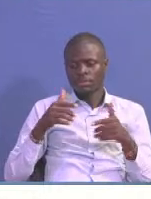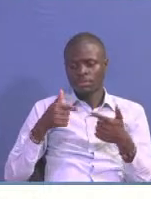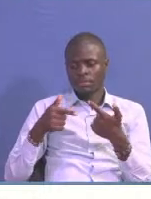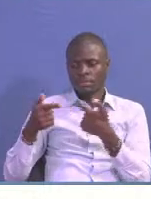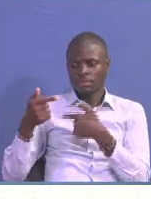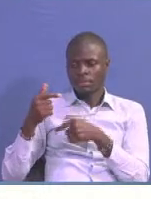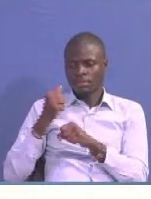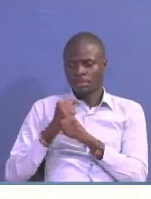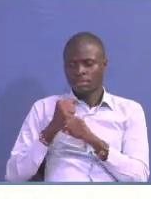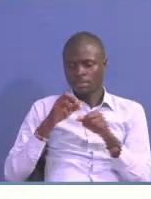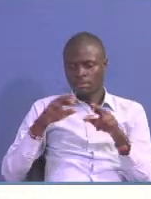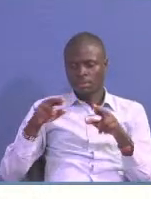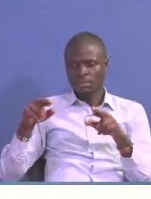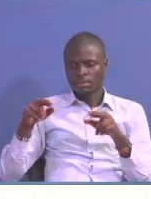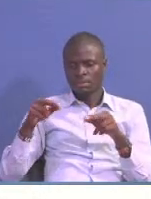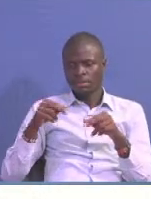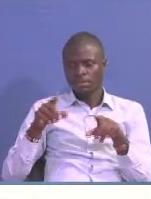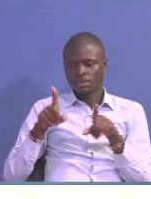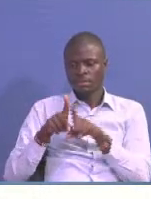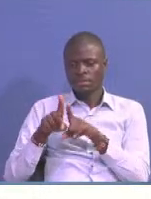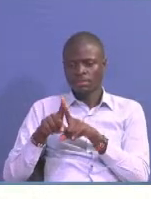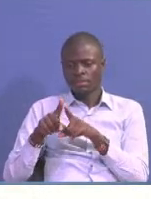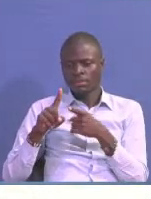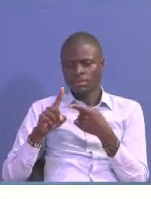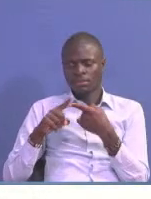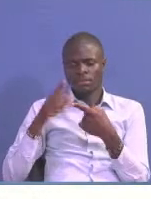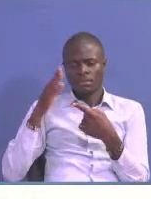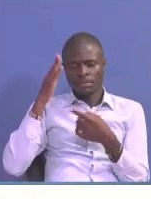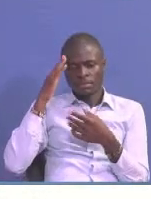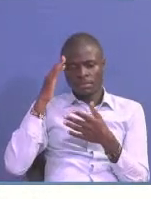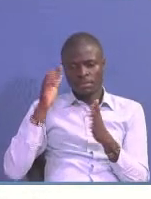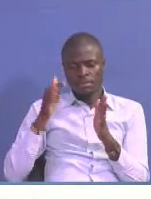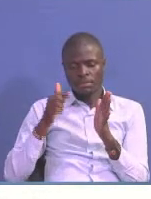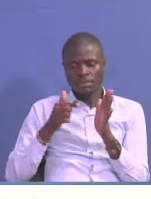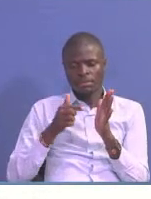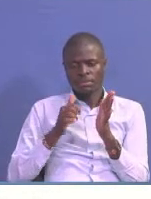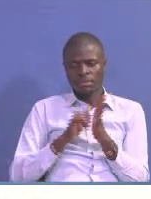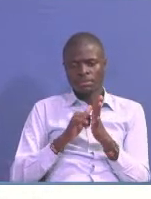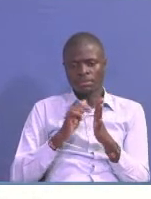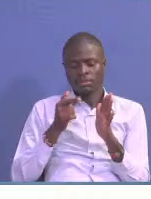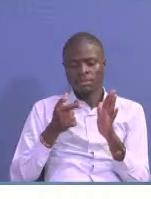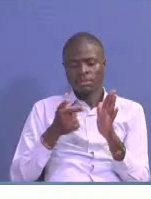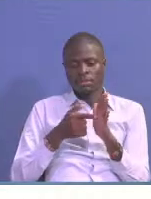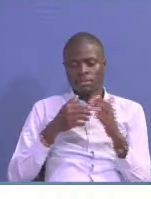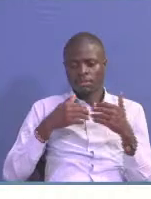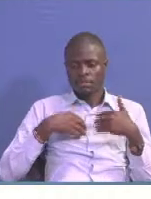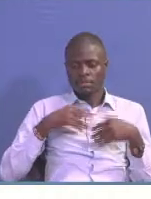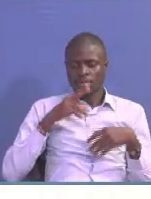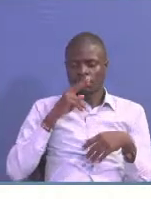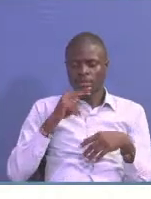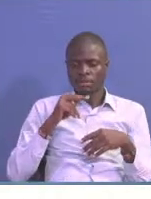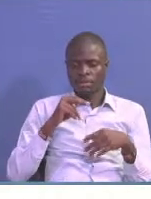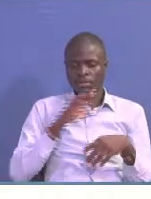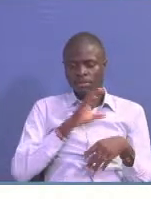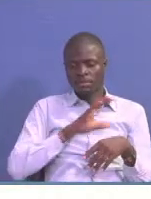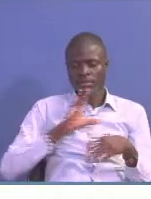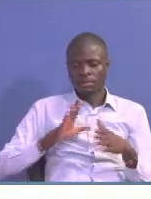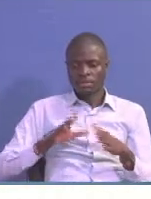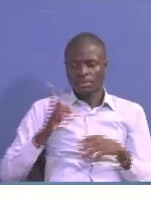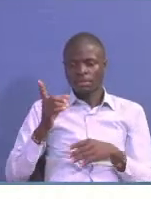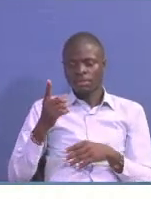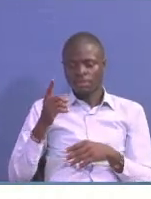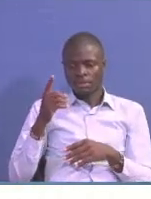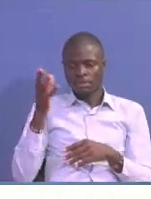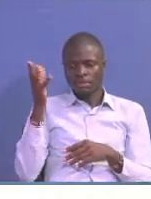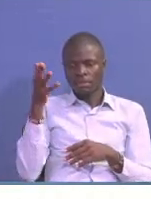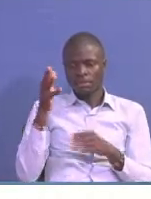pursue research. Well, it is also worth noting that this has been Ambassador Muthaura's first